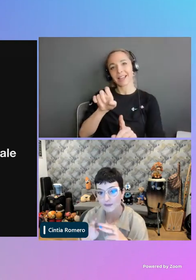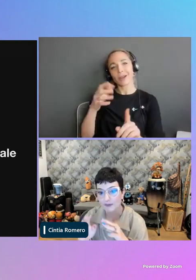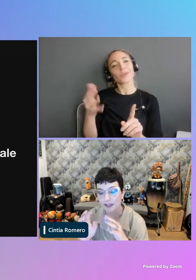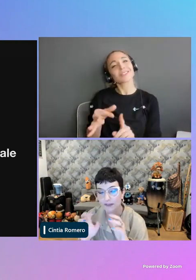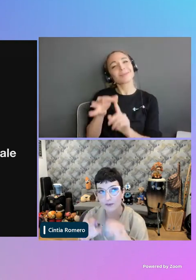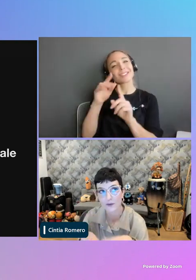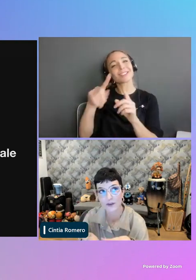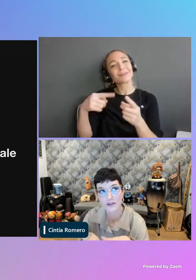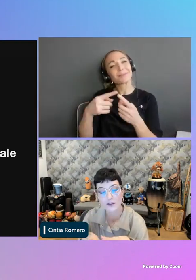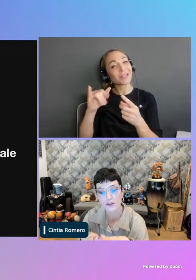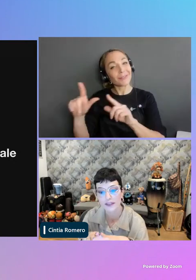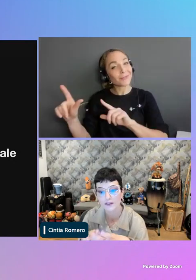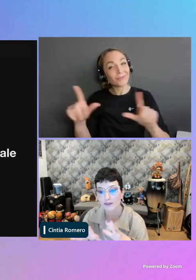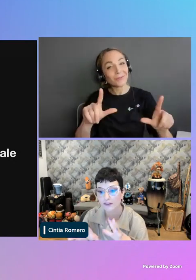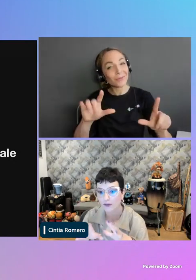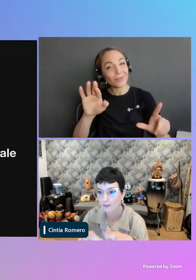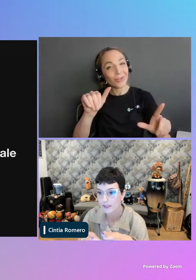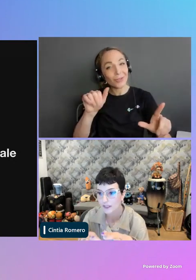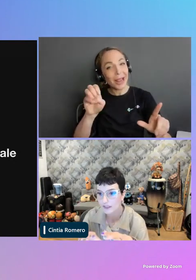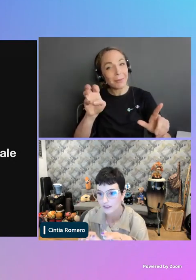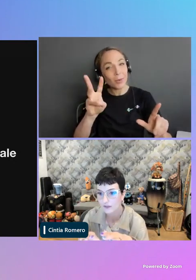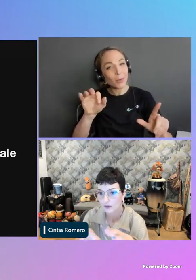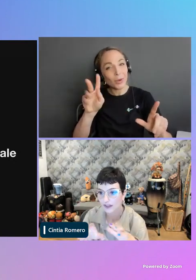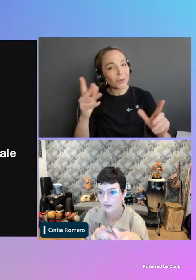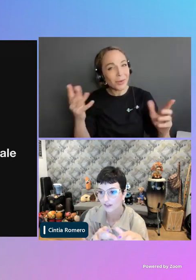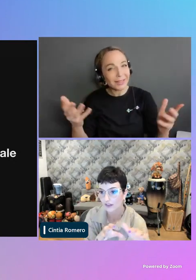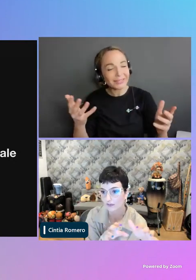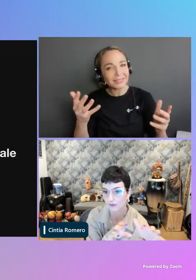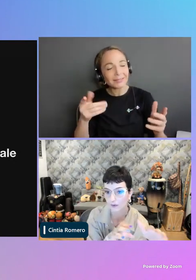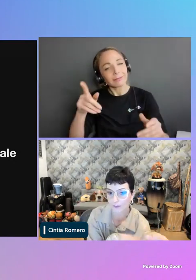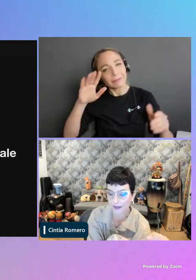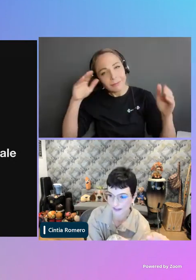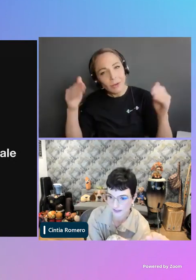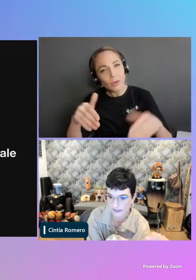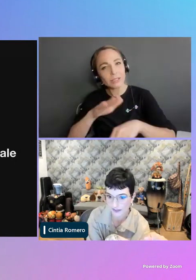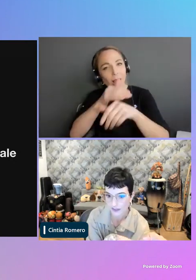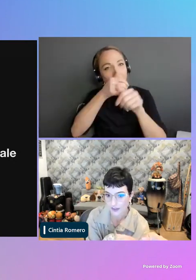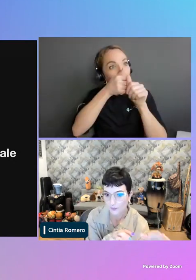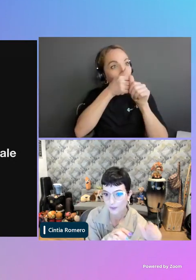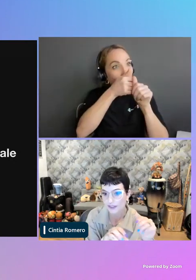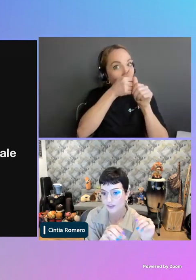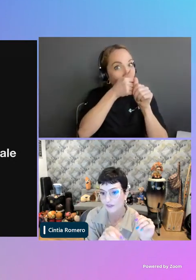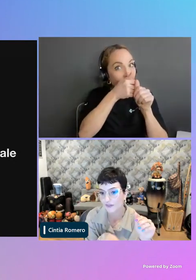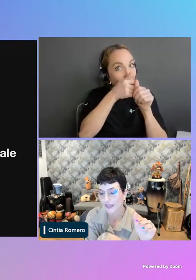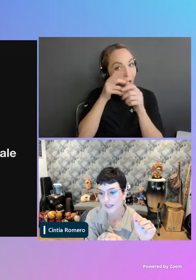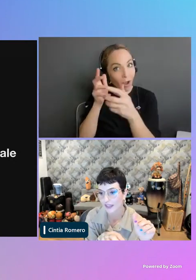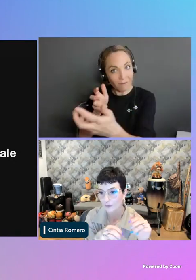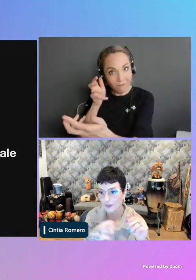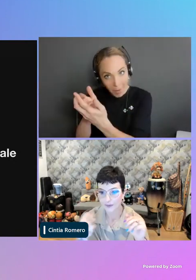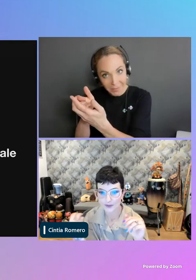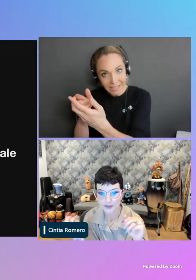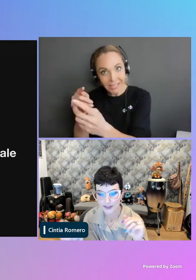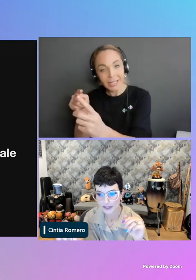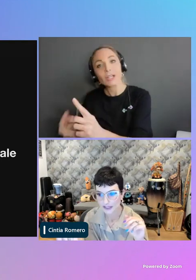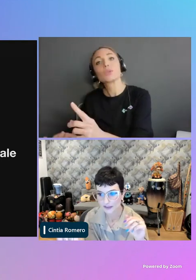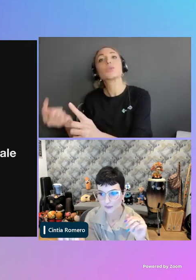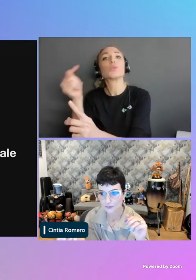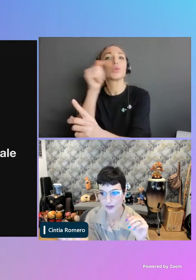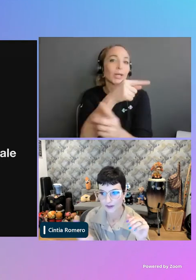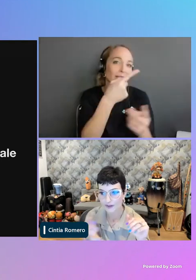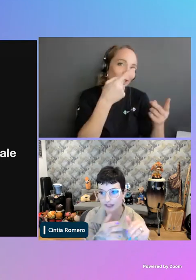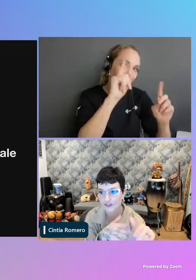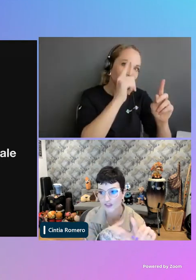that it focuses on the conformance to achieve compliance. We need to think in our users'